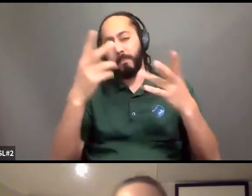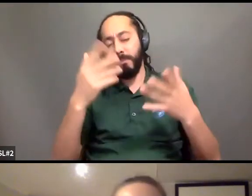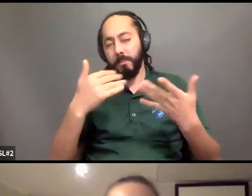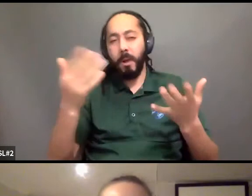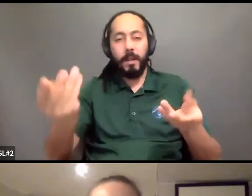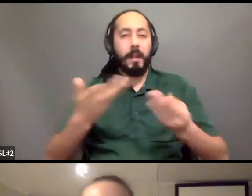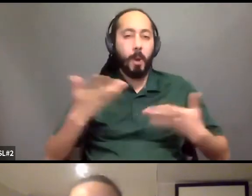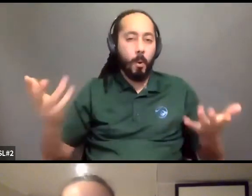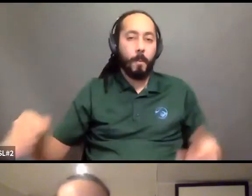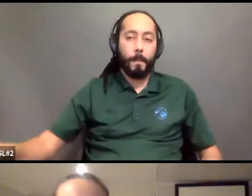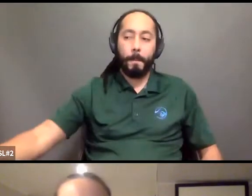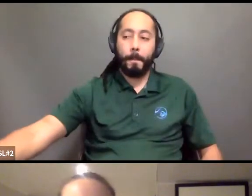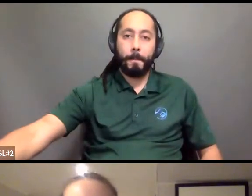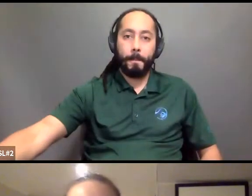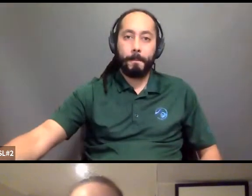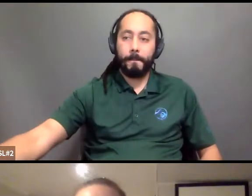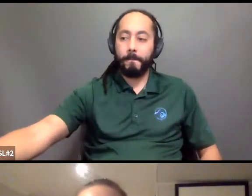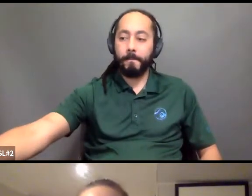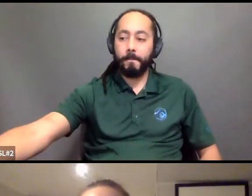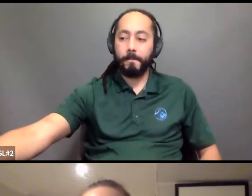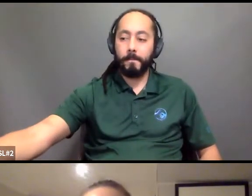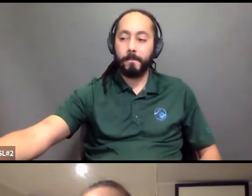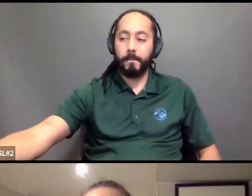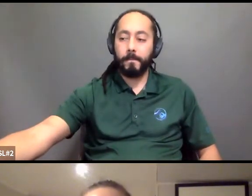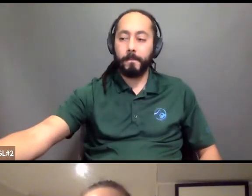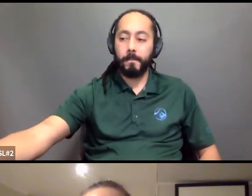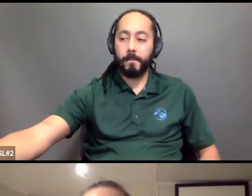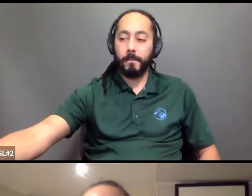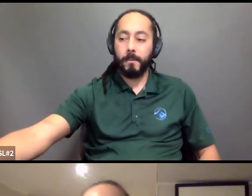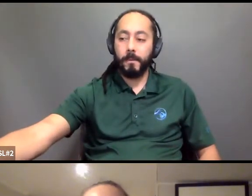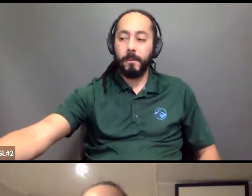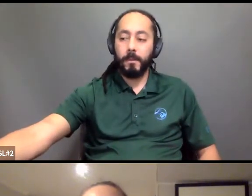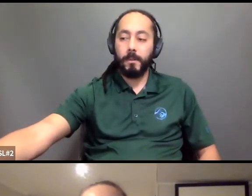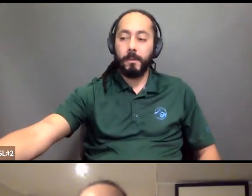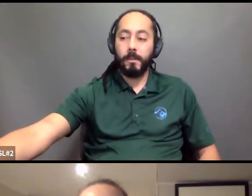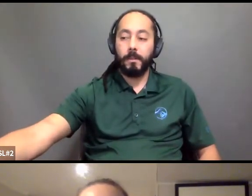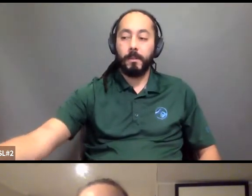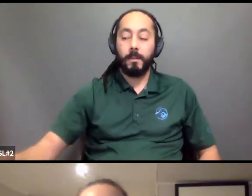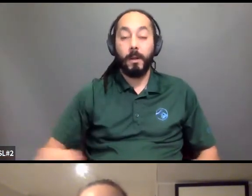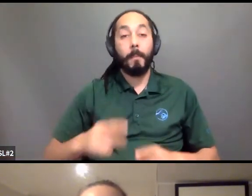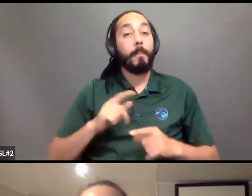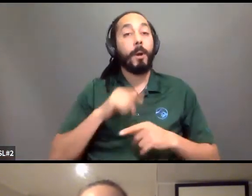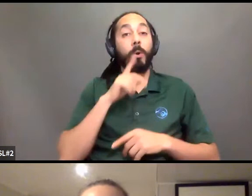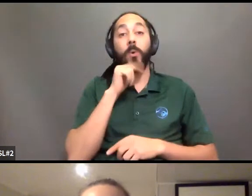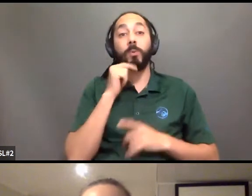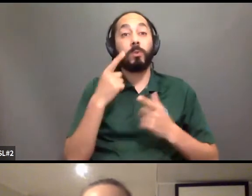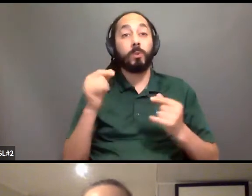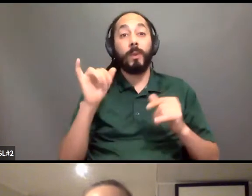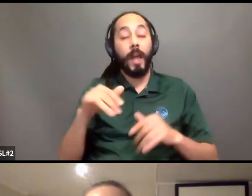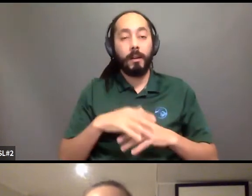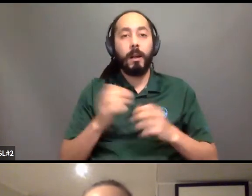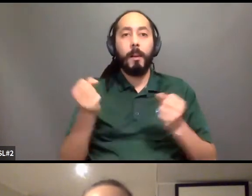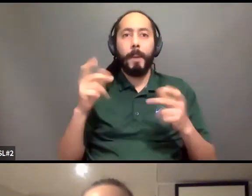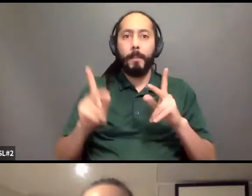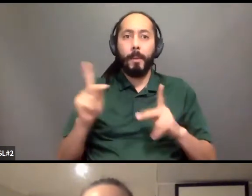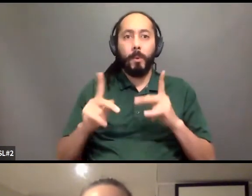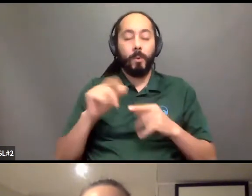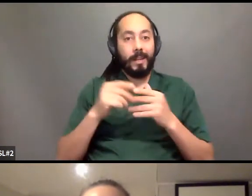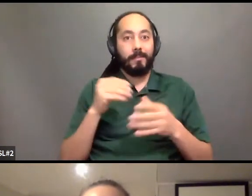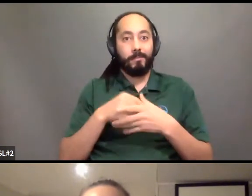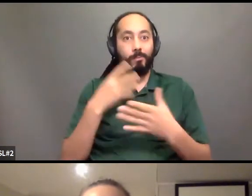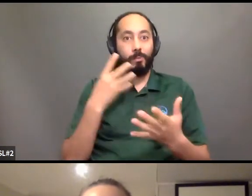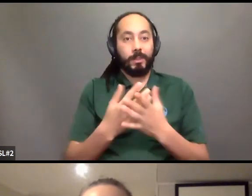But who's doing that is a lot of people who got out of prison. You know, our work in our community, like my village, I think